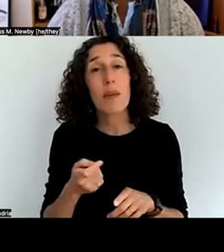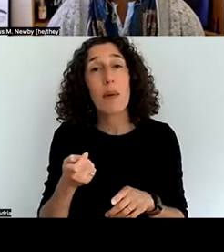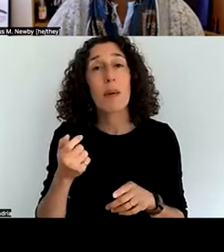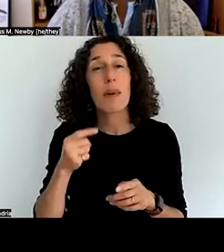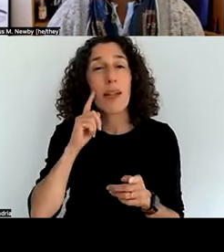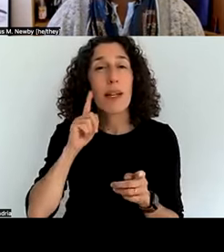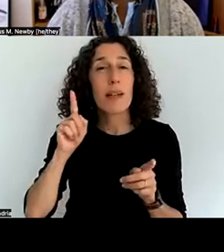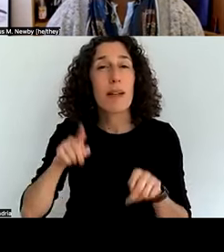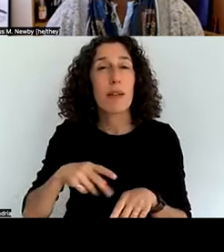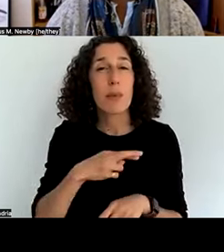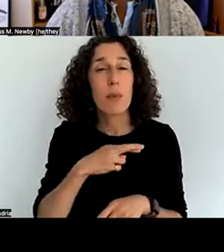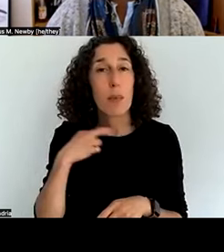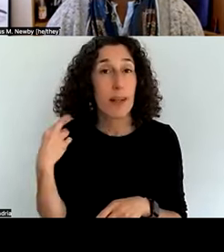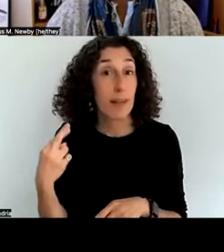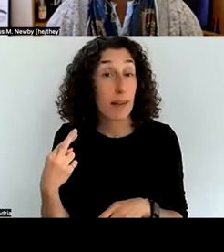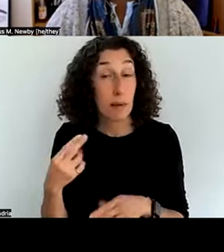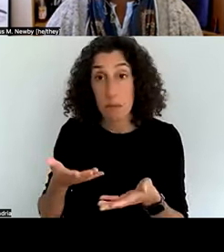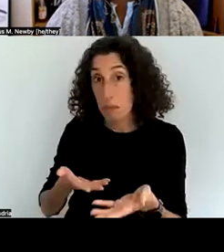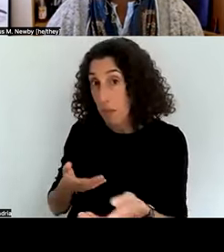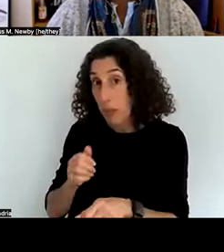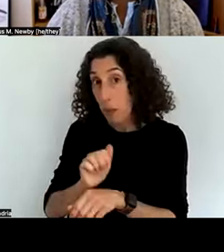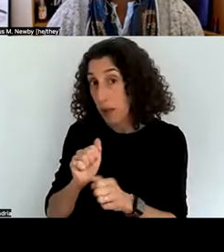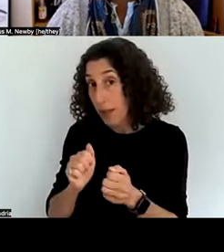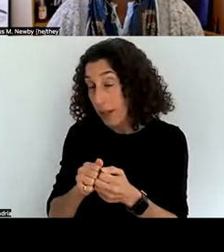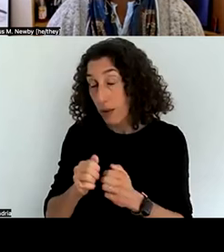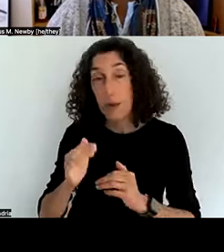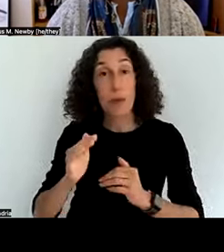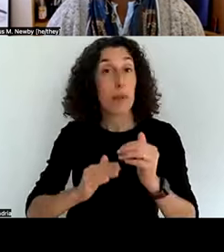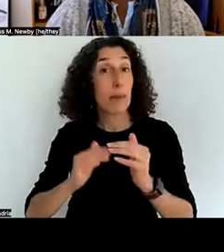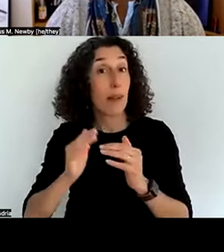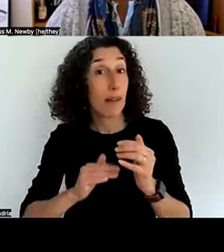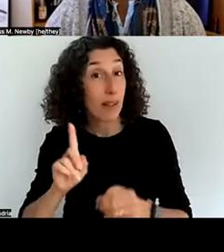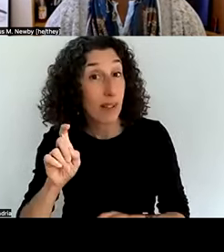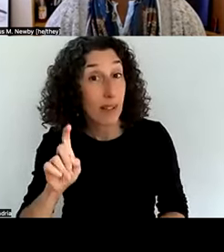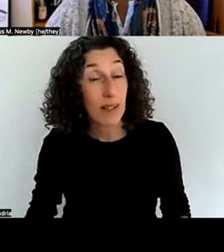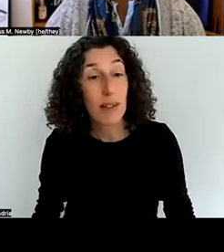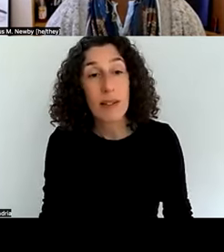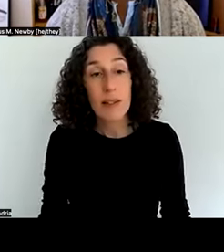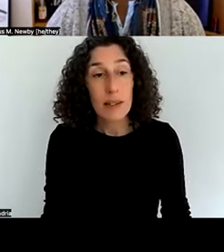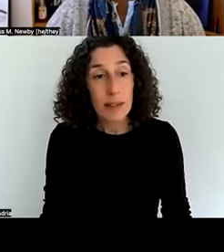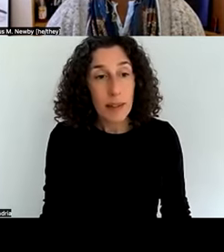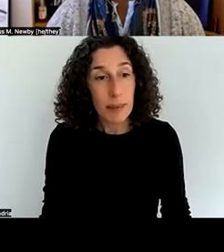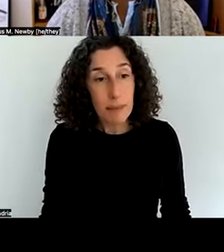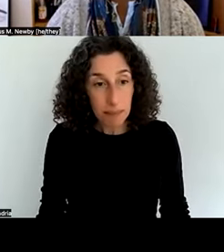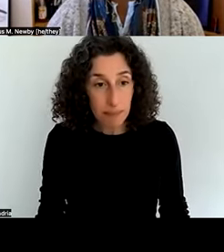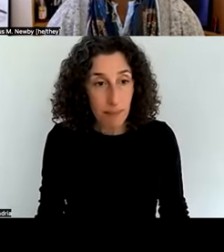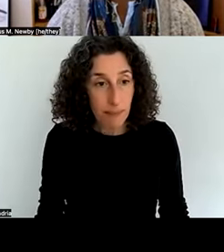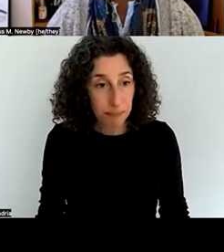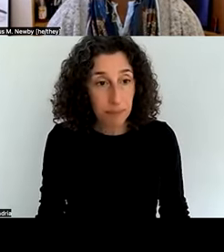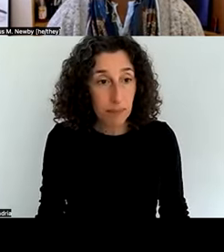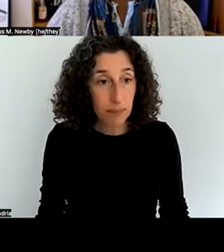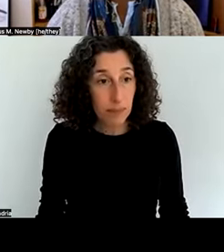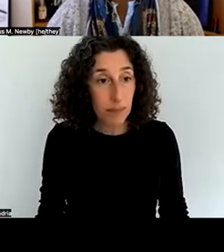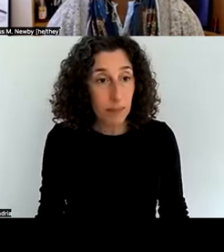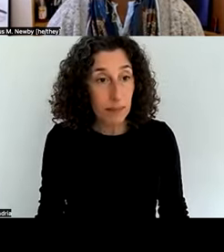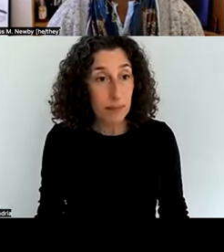you know, are we gonna like work together to rebuild this, and you know, that kind of thing. And I feel, or I've seen